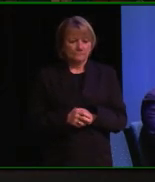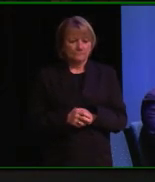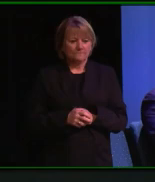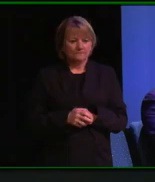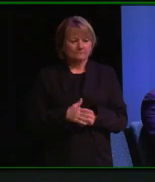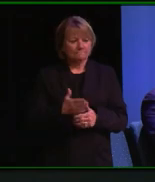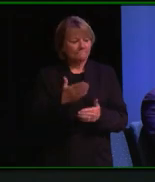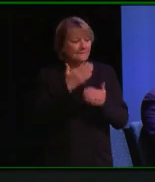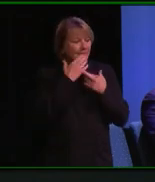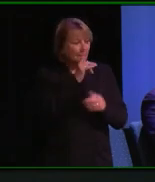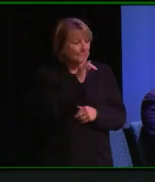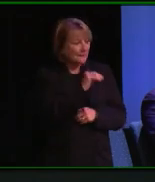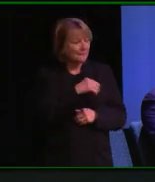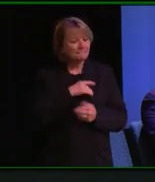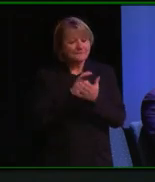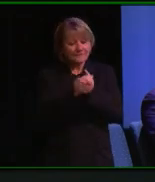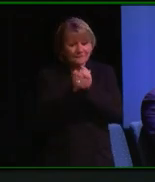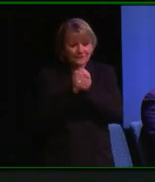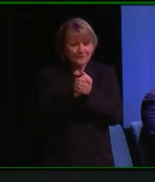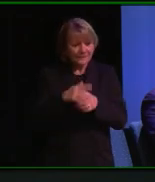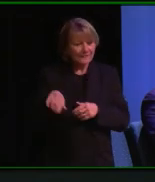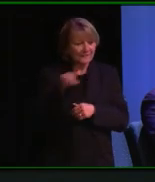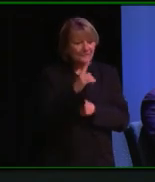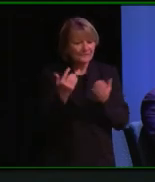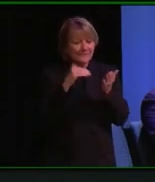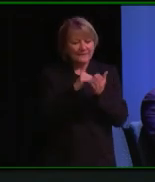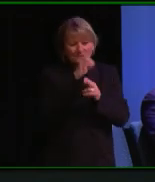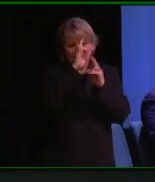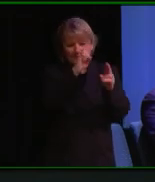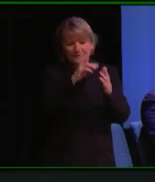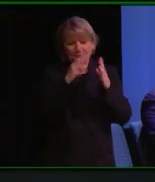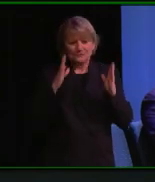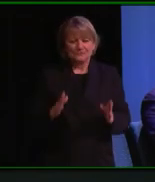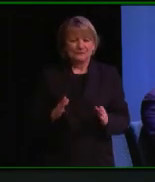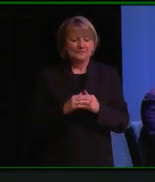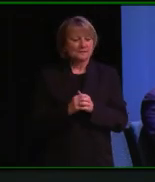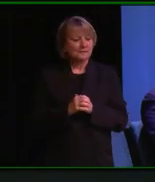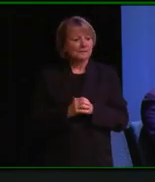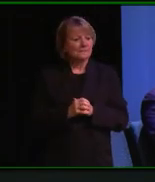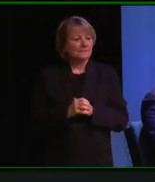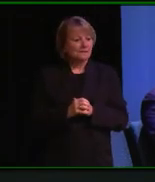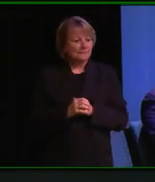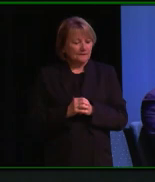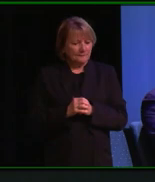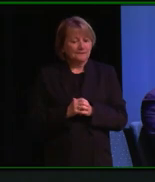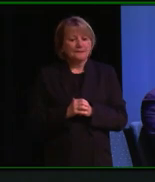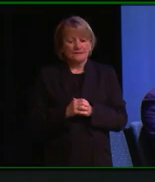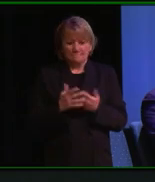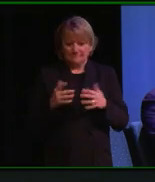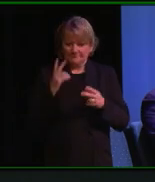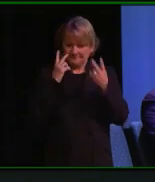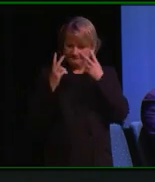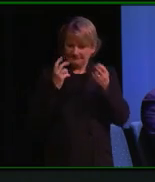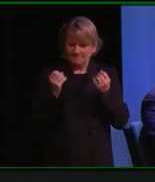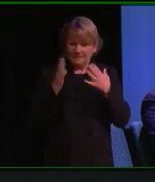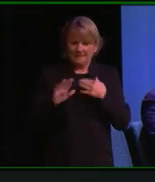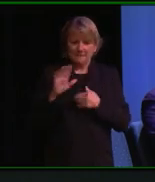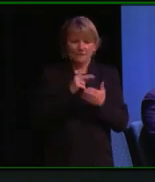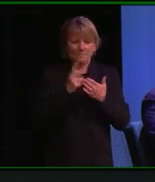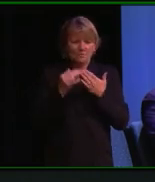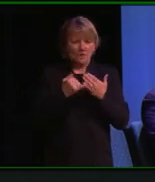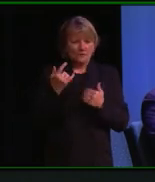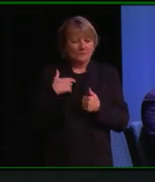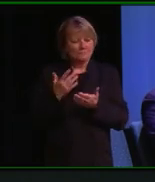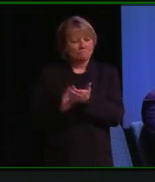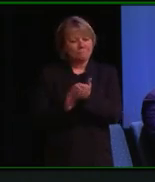Thank you, Kim, and congratulations again to our honor students. Having viewed many of your projects at the Honor Showcase, I